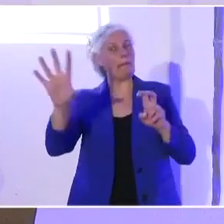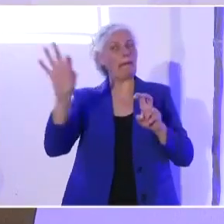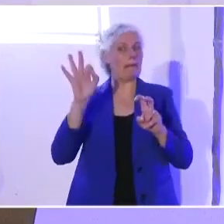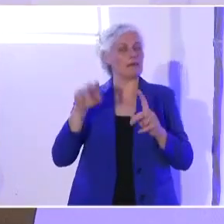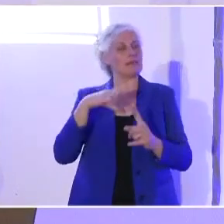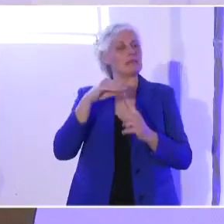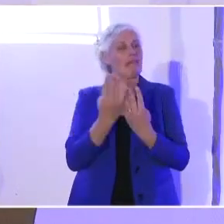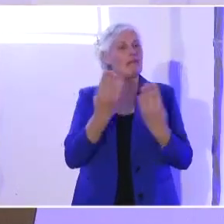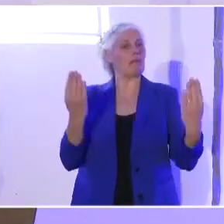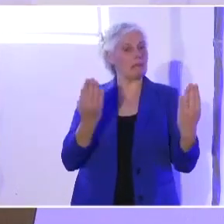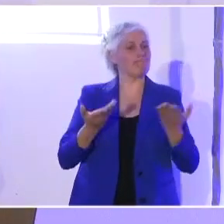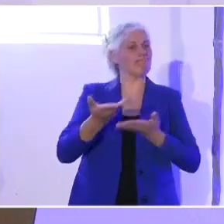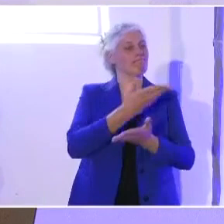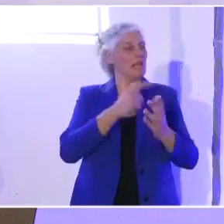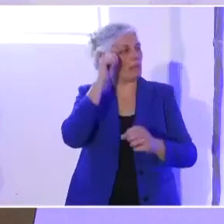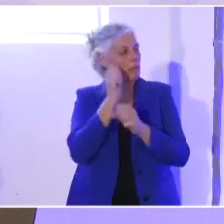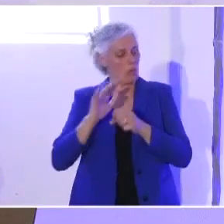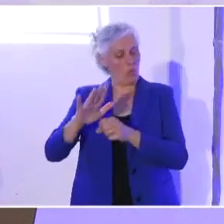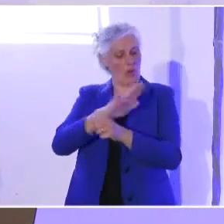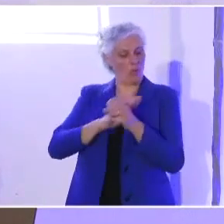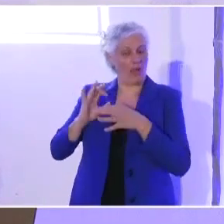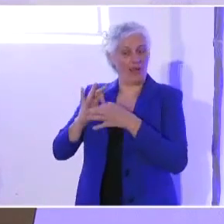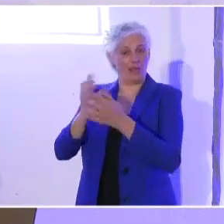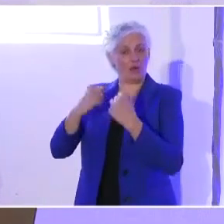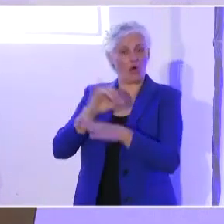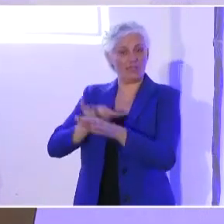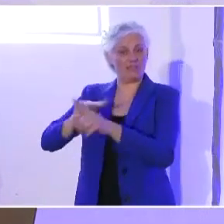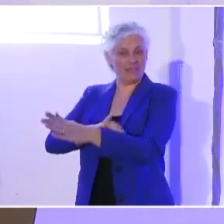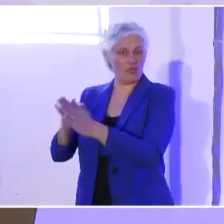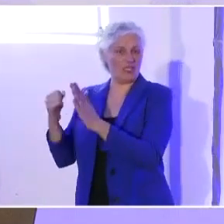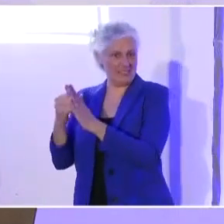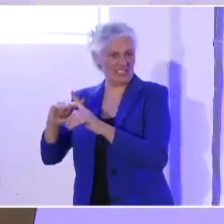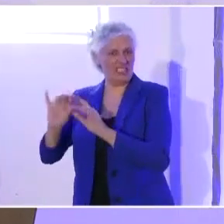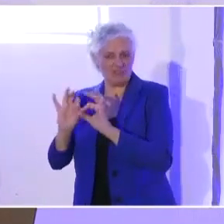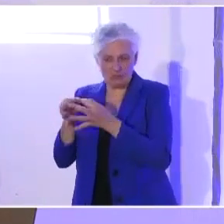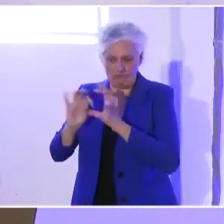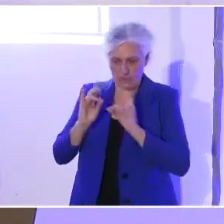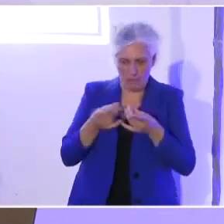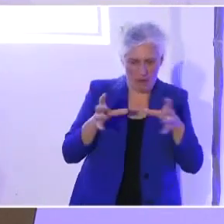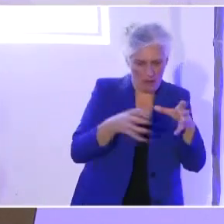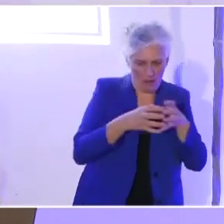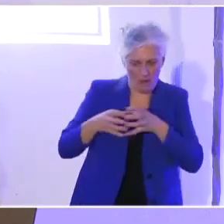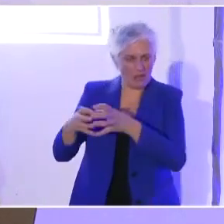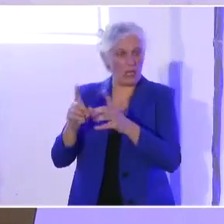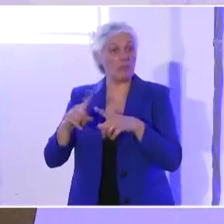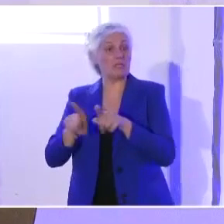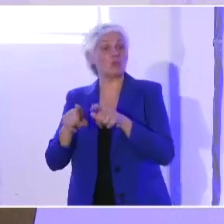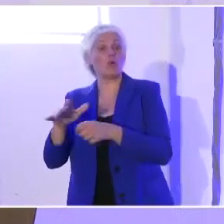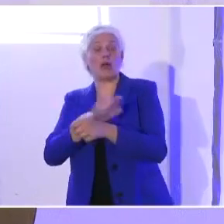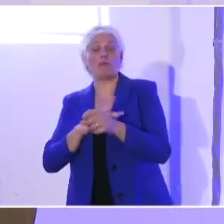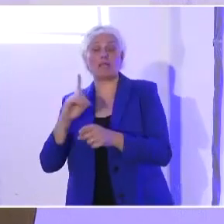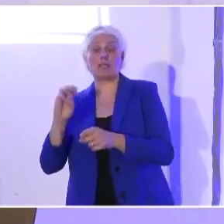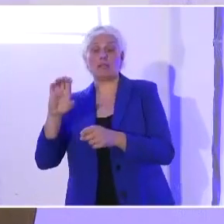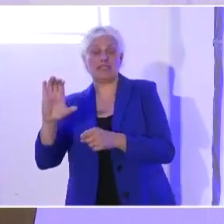particular panel, we were trying to think of an area that was relevant for all organisations in all sectors, but also an area that was on the